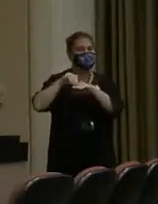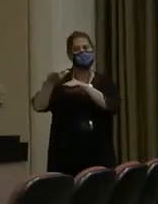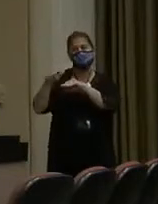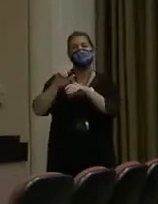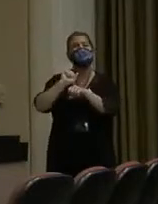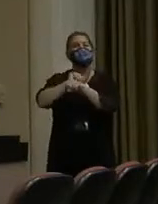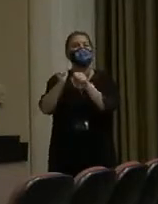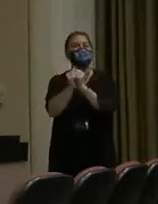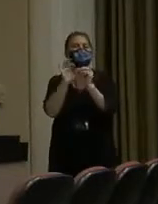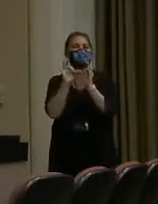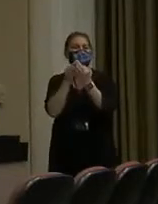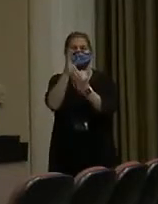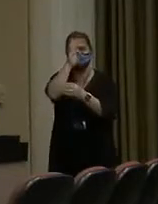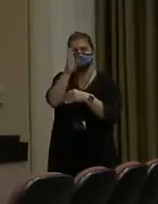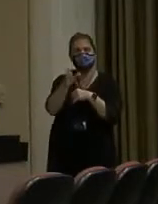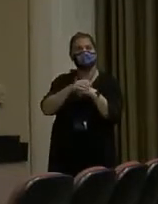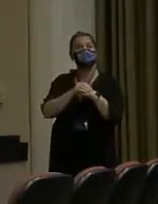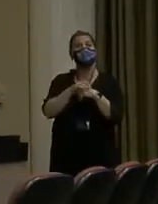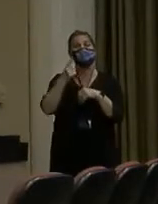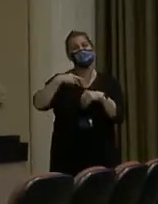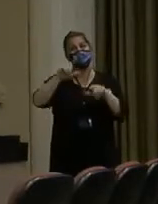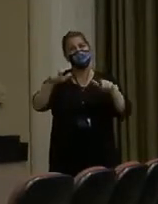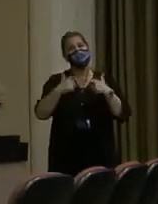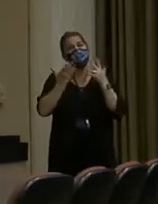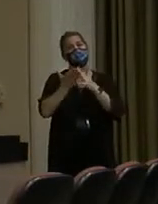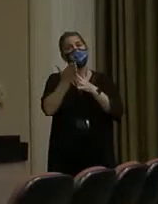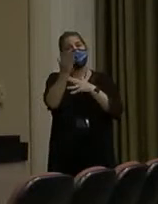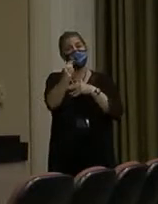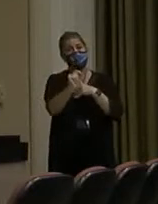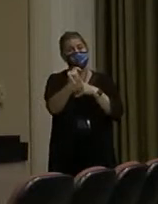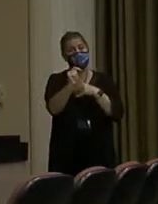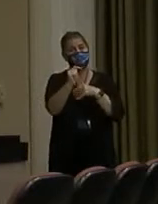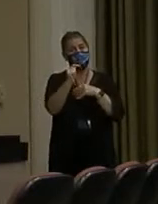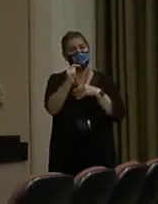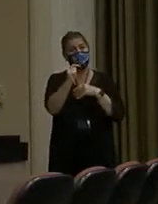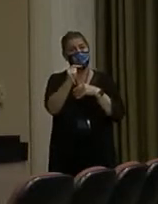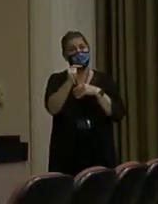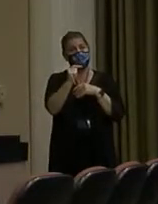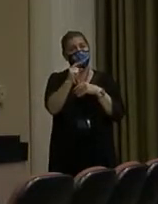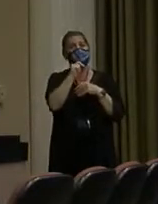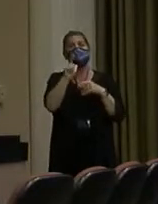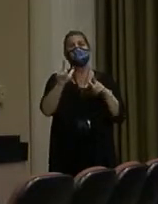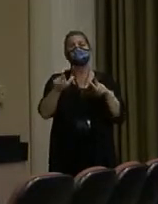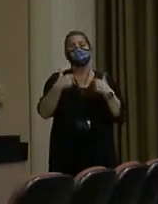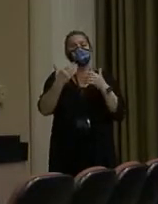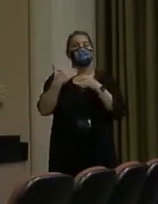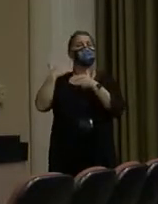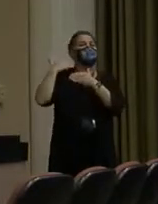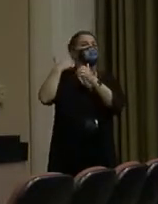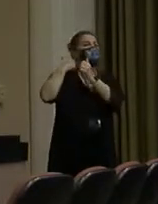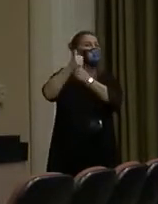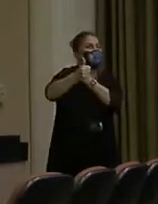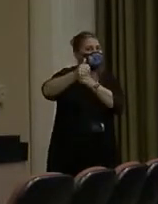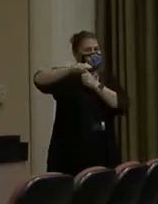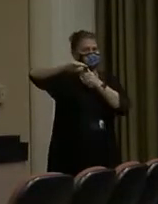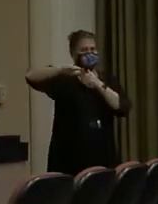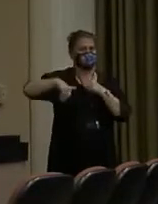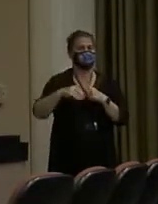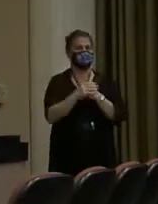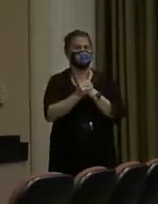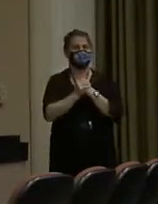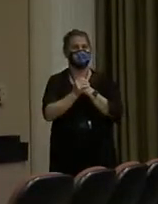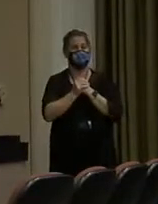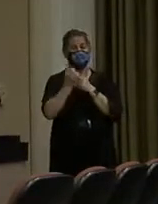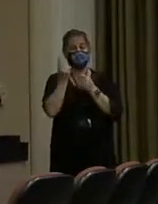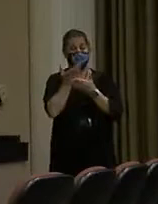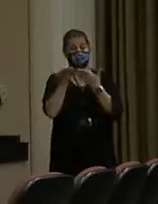family. But we've lived through this, but we haven't lived beyond it. So one of the things that